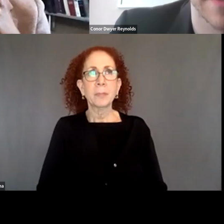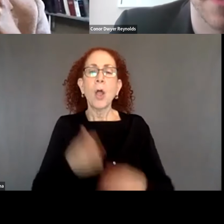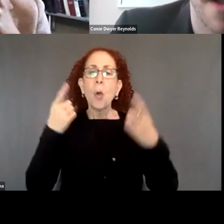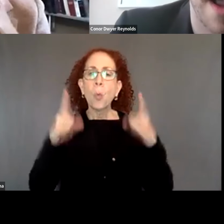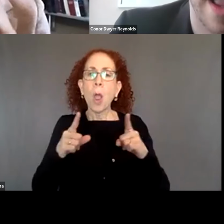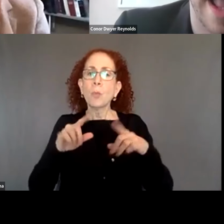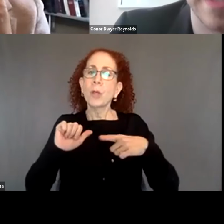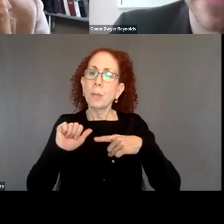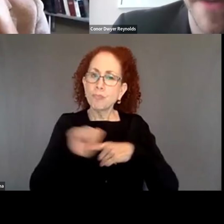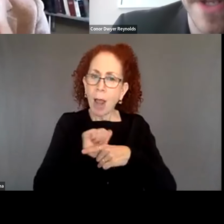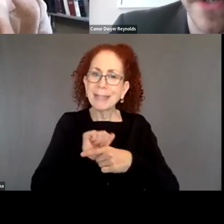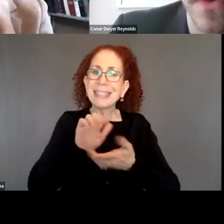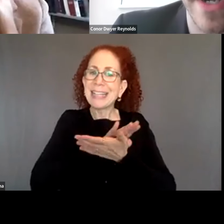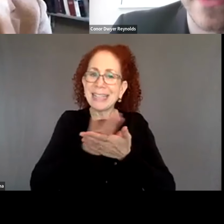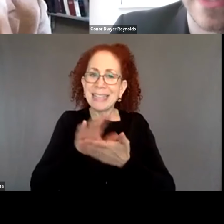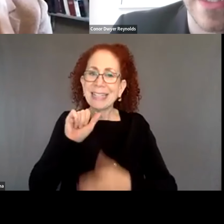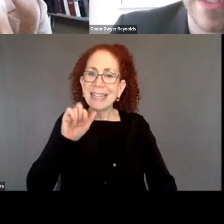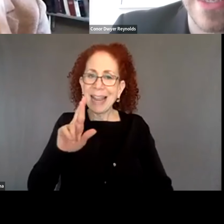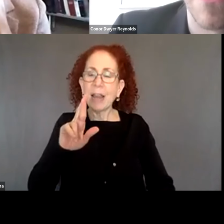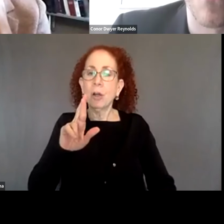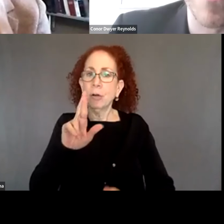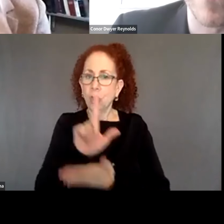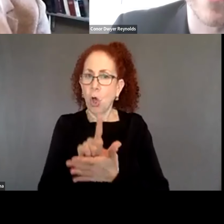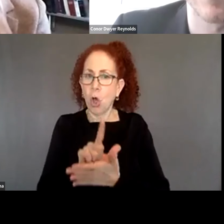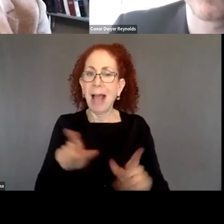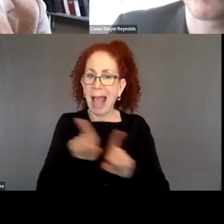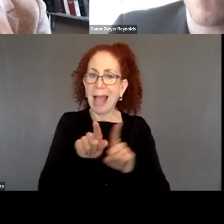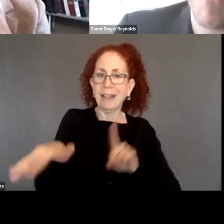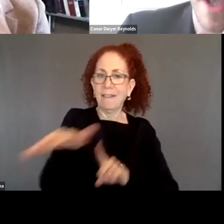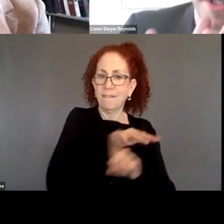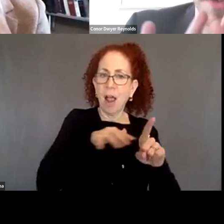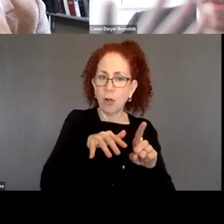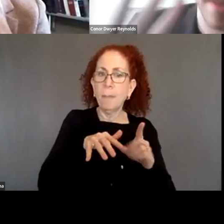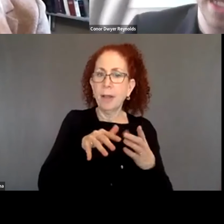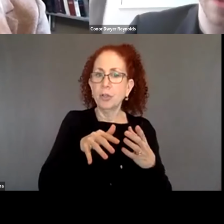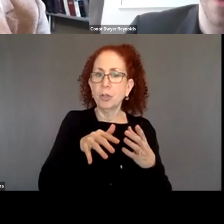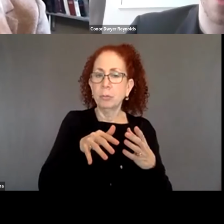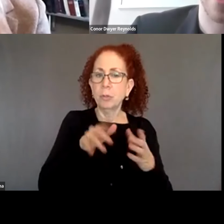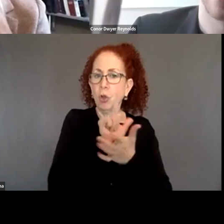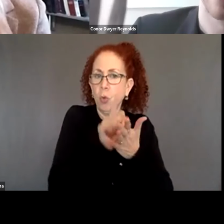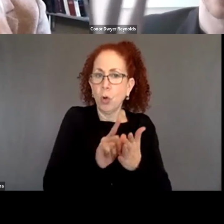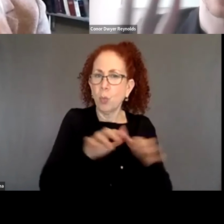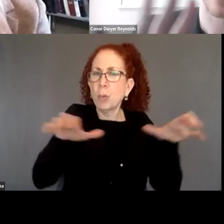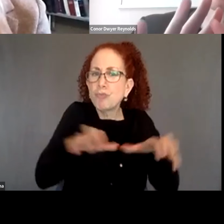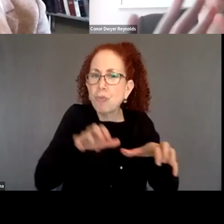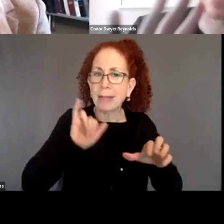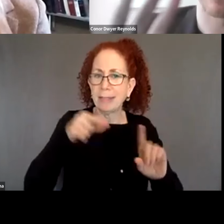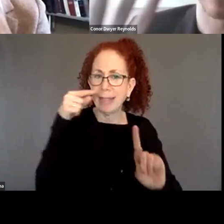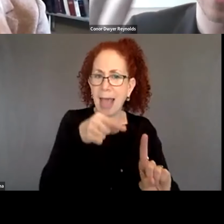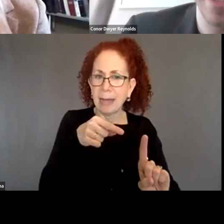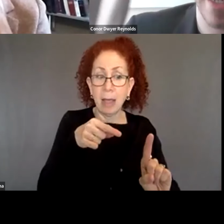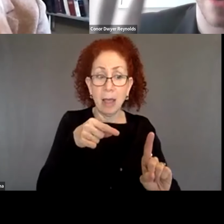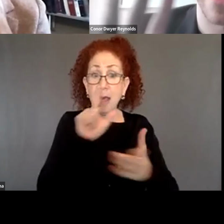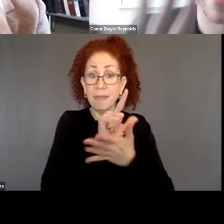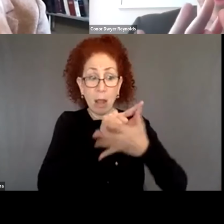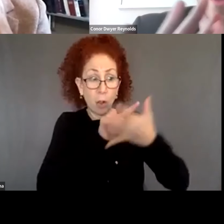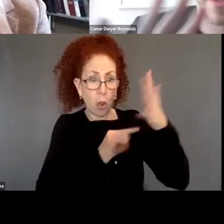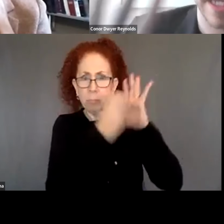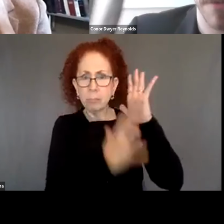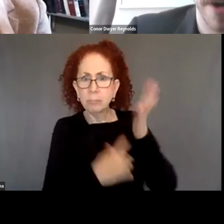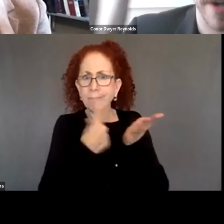Act law as environmental lawyers, there is so much within that law that is about clean